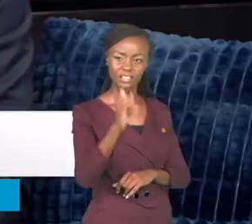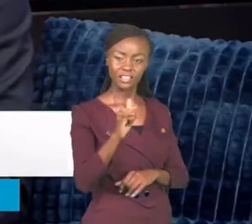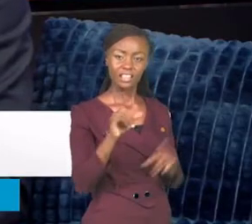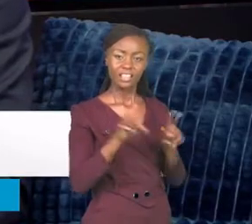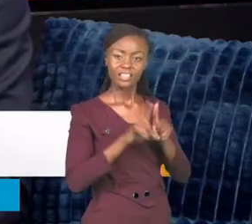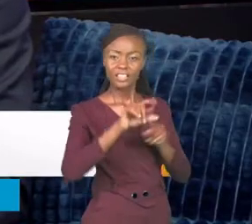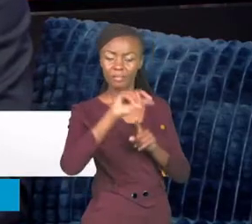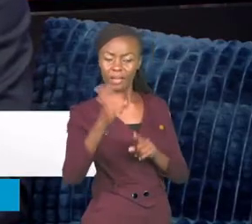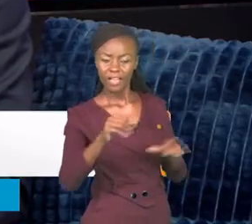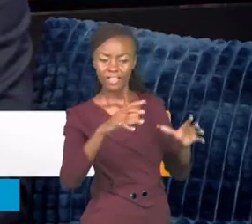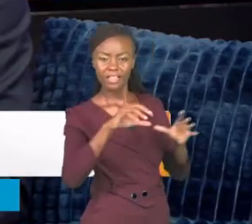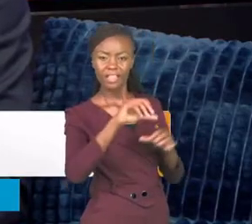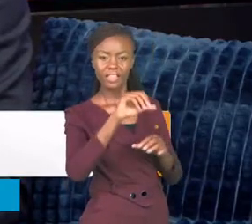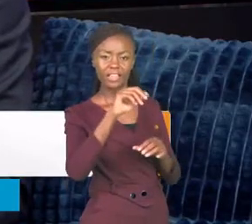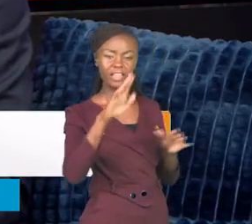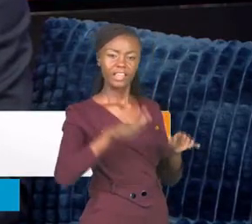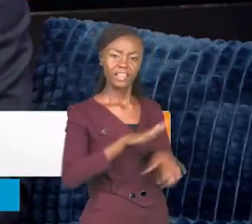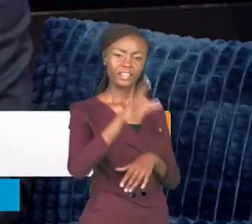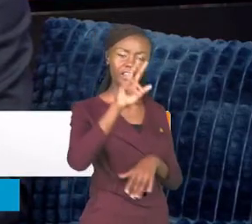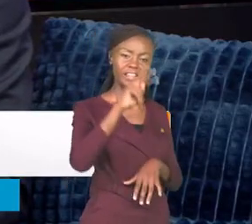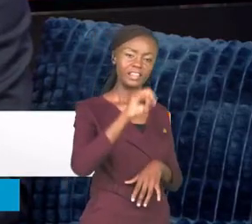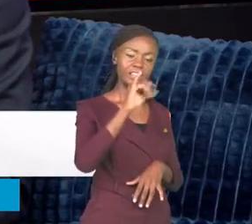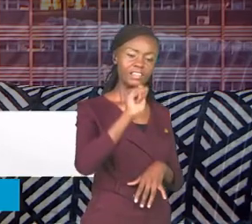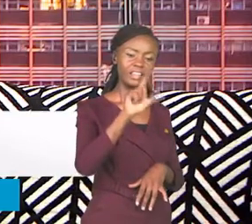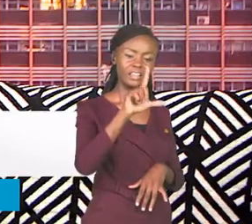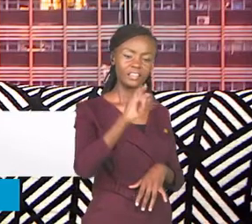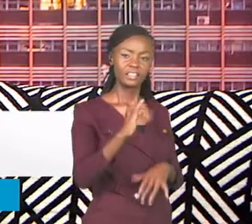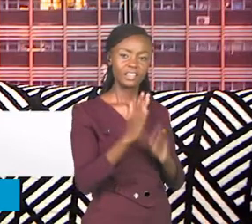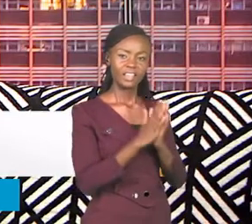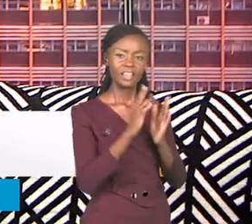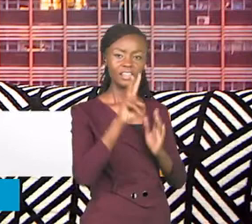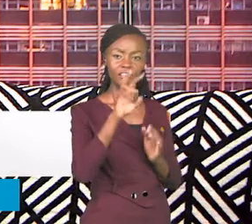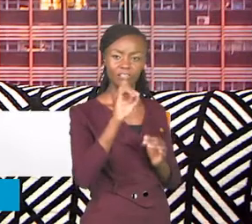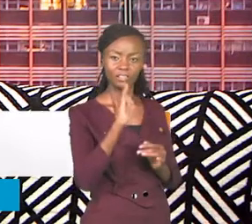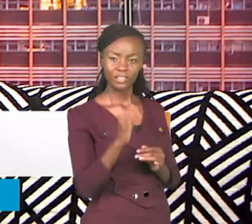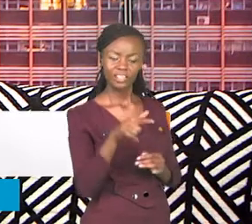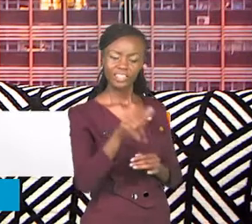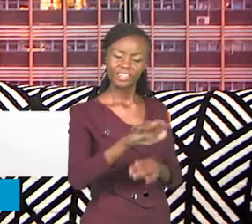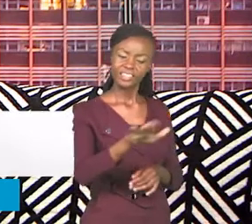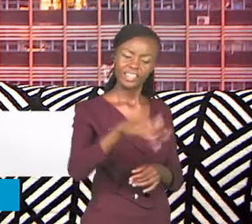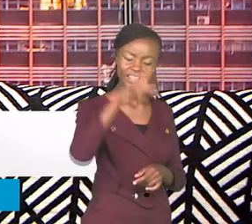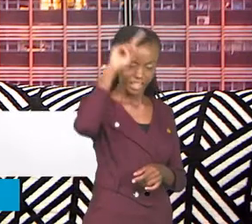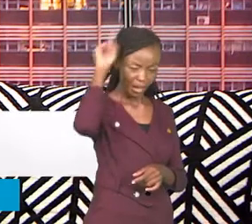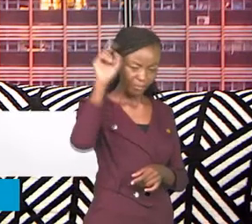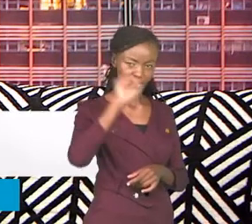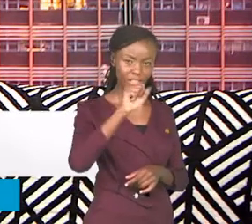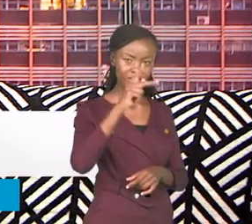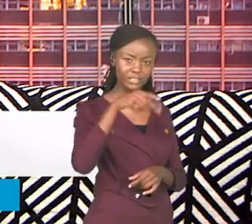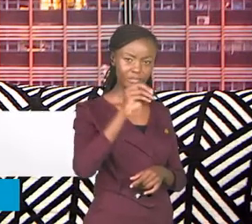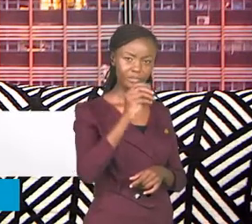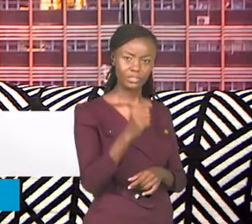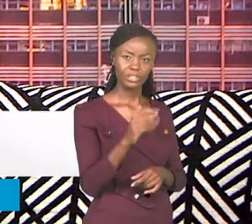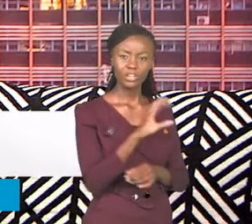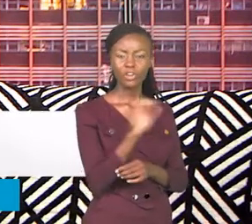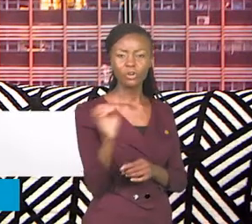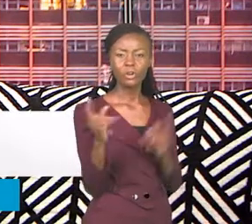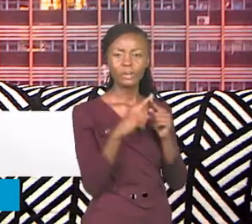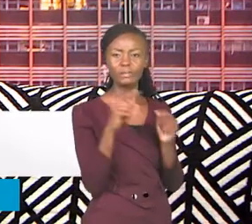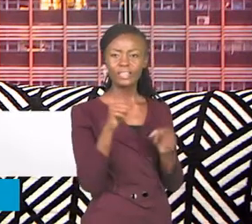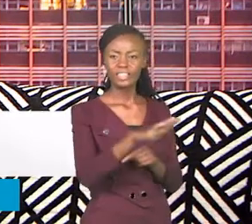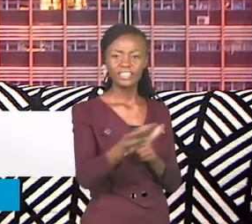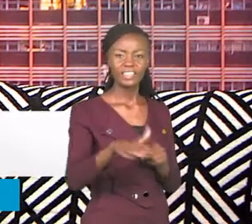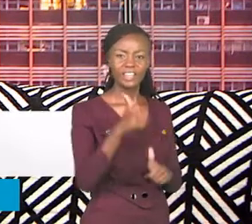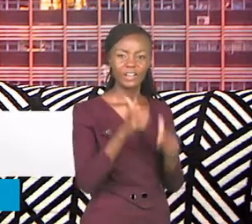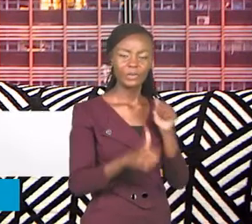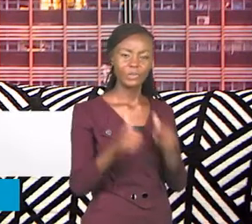that. And the boys and all that. Yeah. But these are not black spots. Actually, the right word is these are